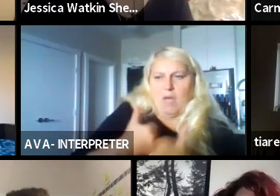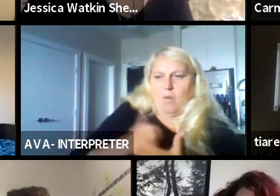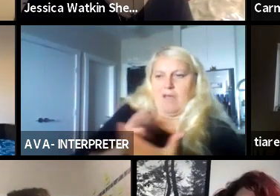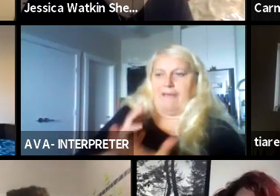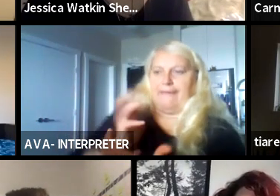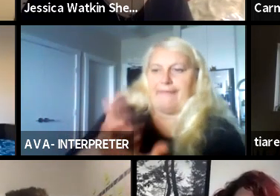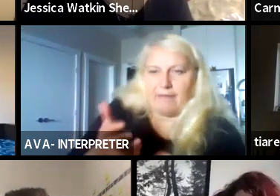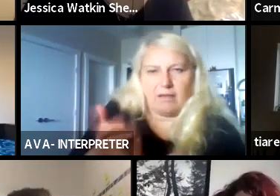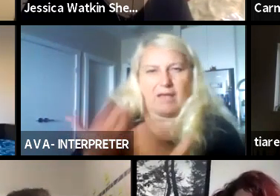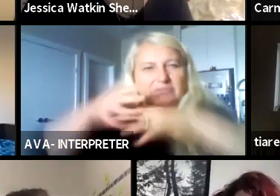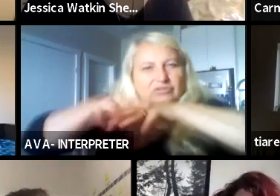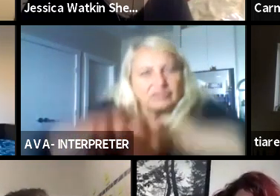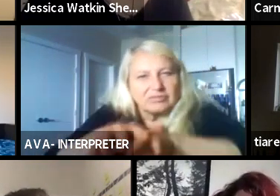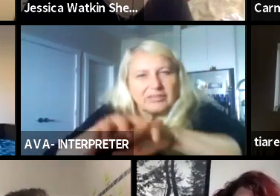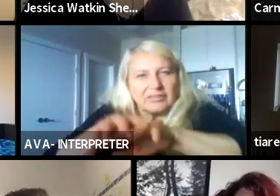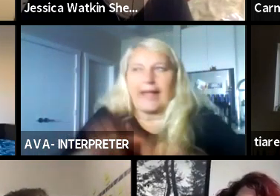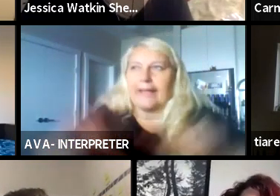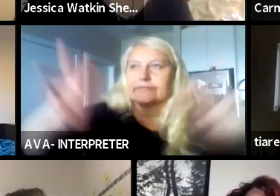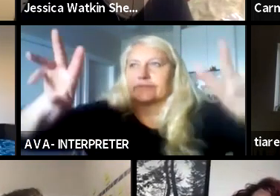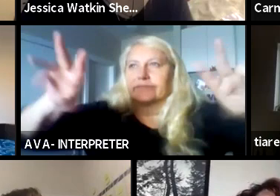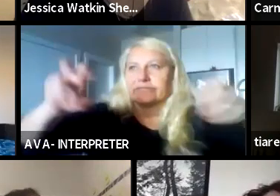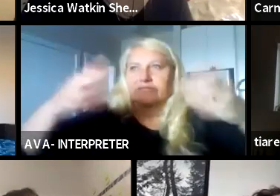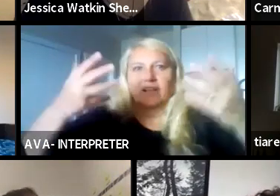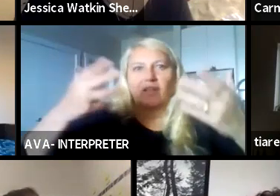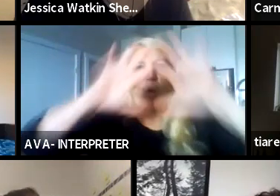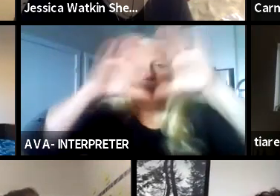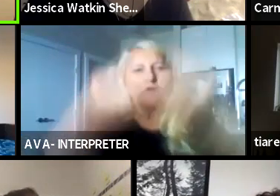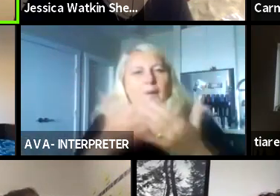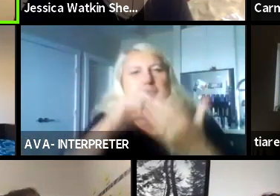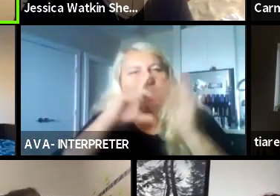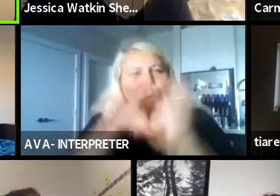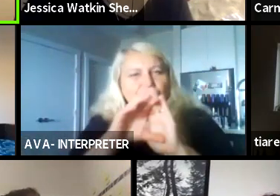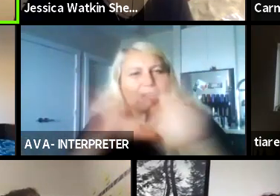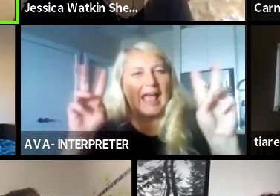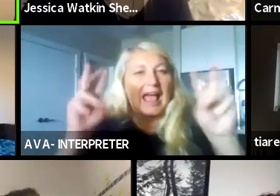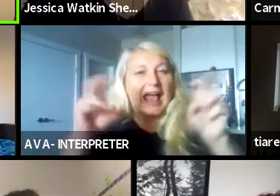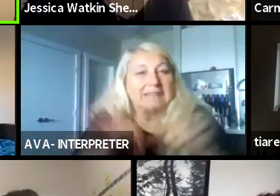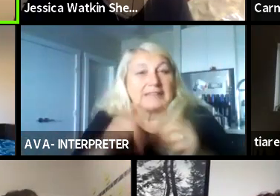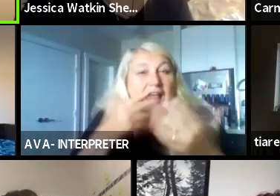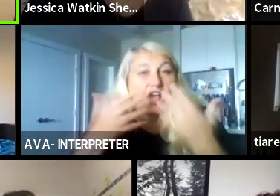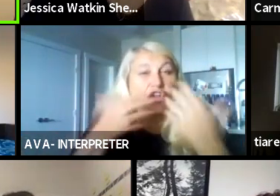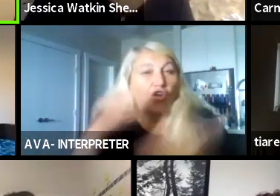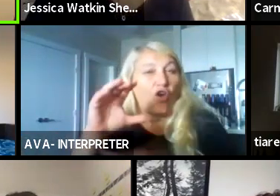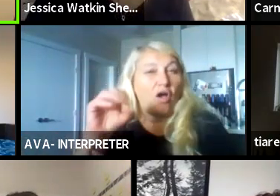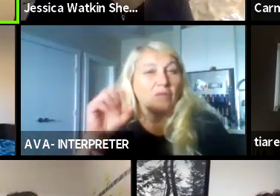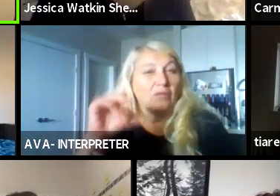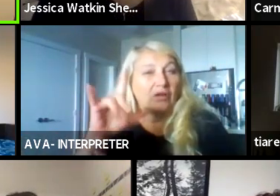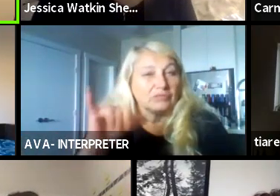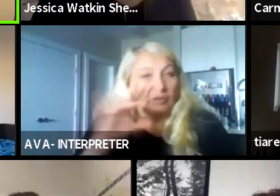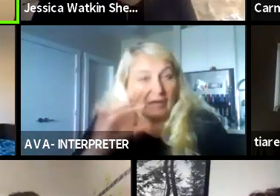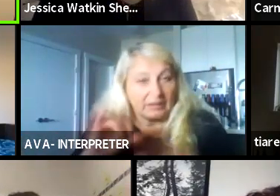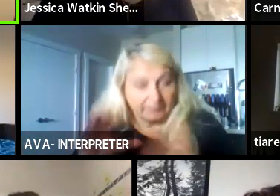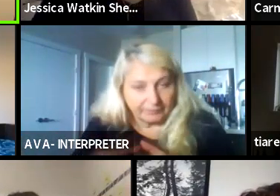being, as a cosmology even. Yeah. This is Claudia. I also want to do a shout out